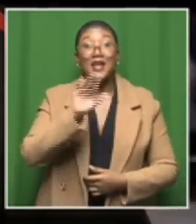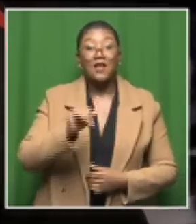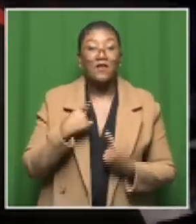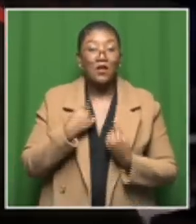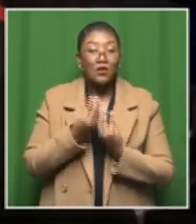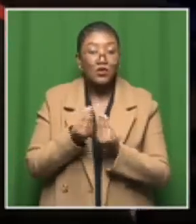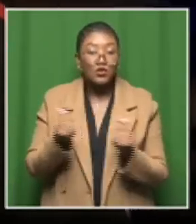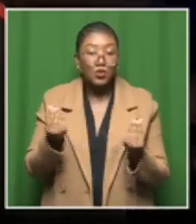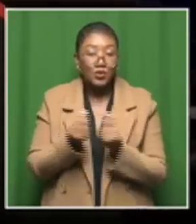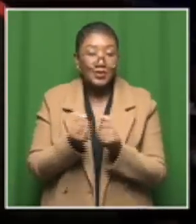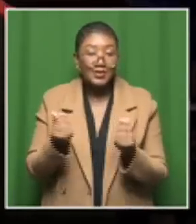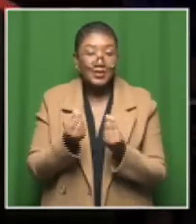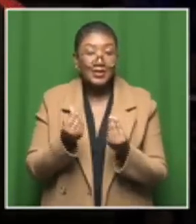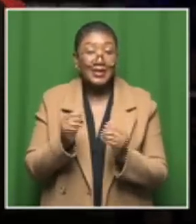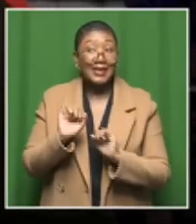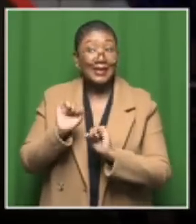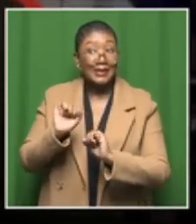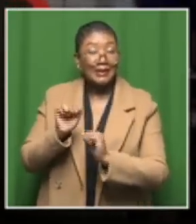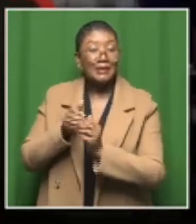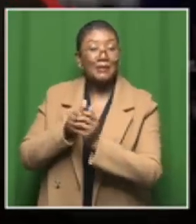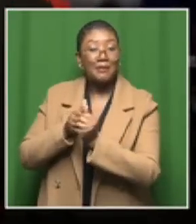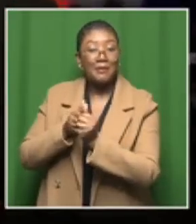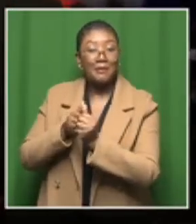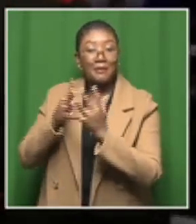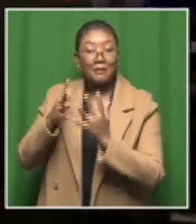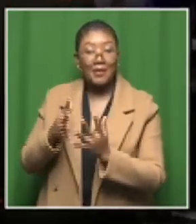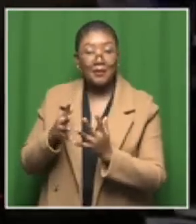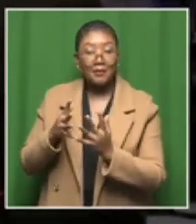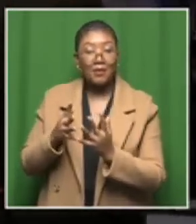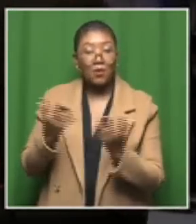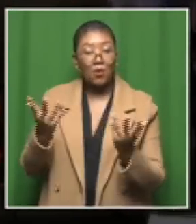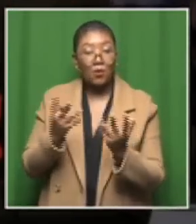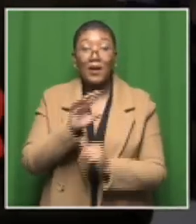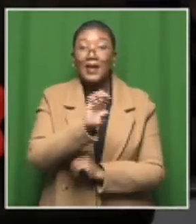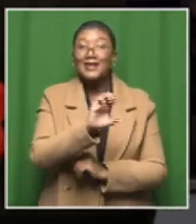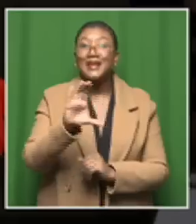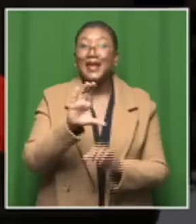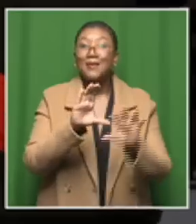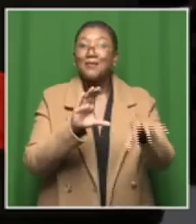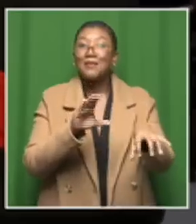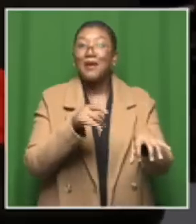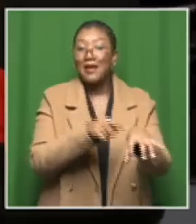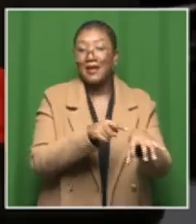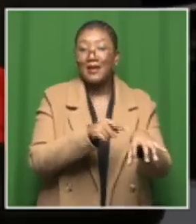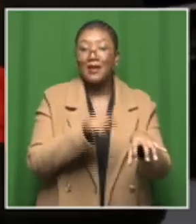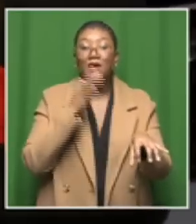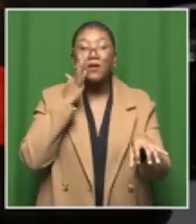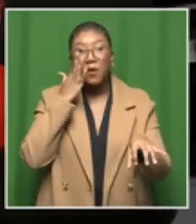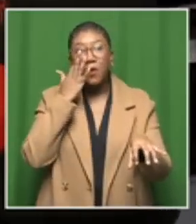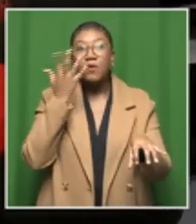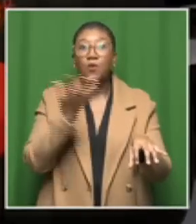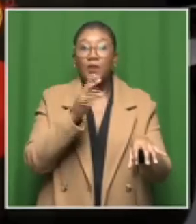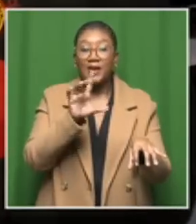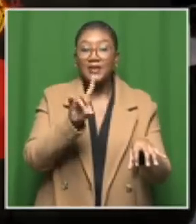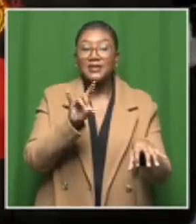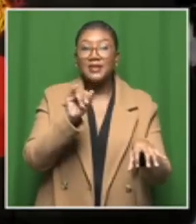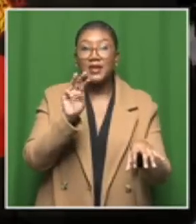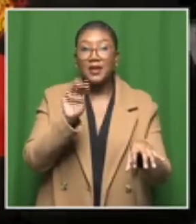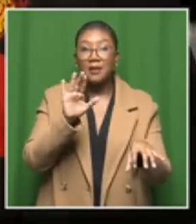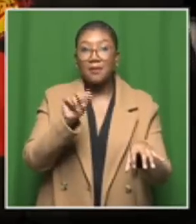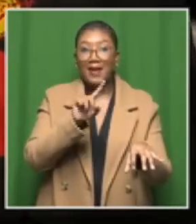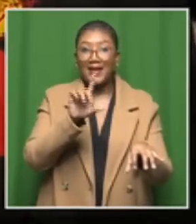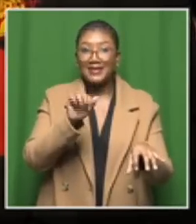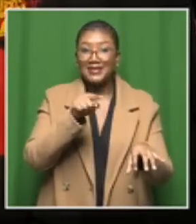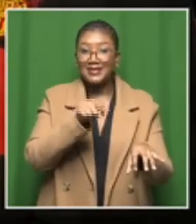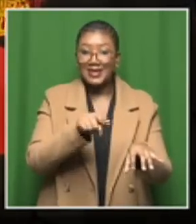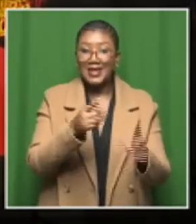their base, their members have been disseminated in the Eastern Cape. When you go to Kimbaza, which had the textile hub in the Eastern Cape.